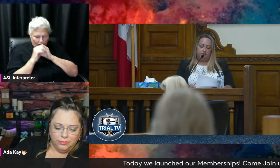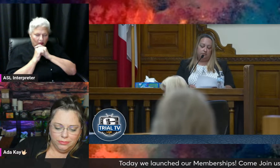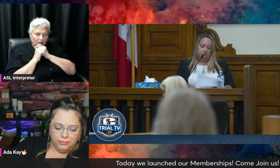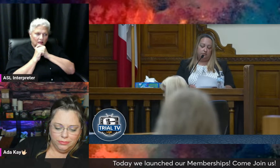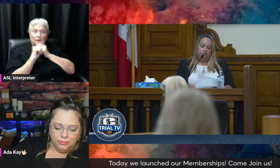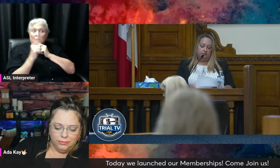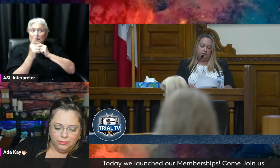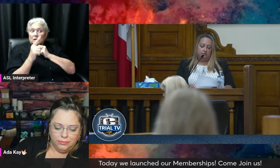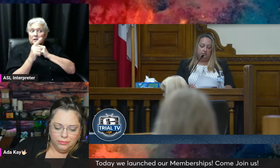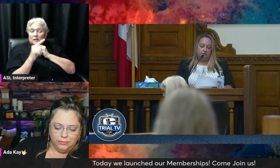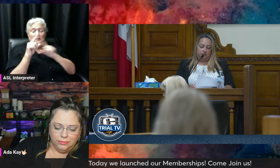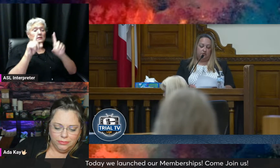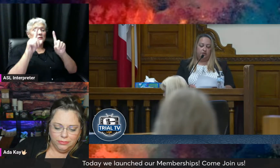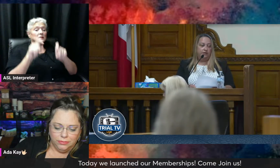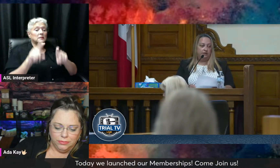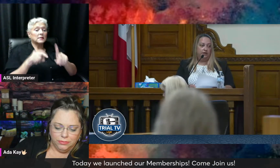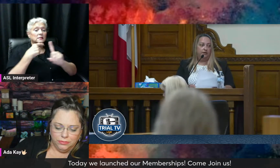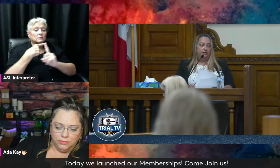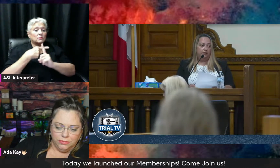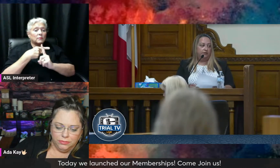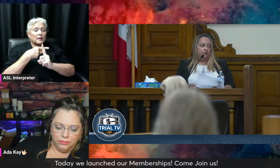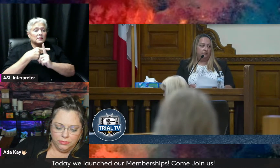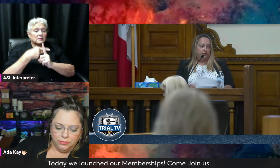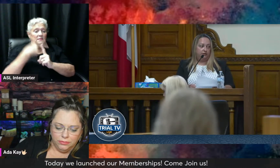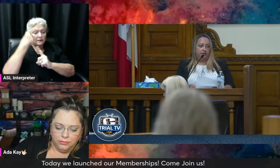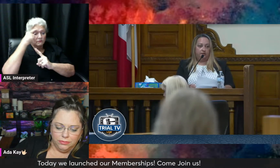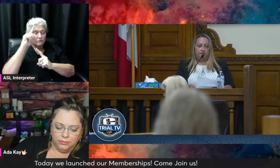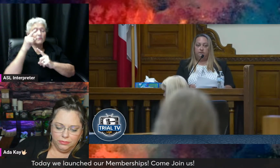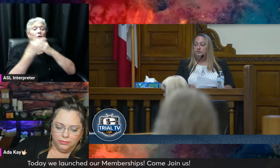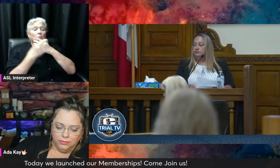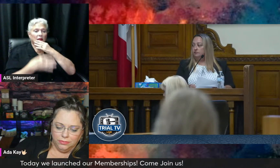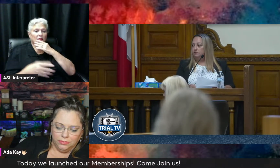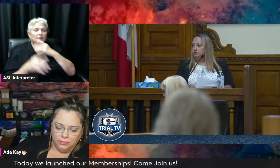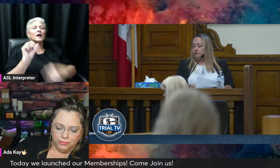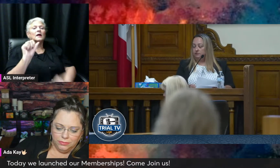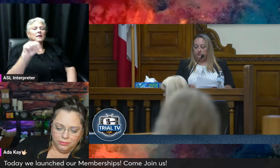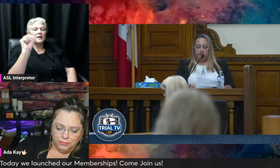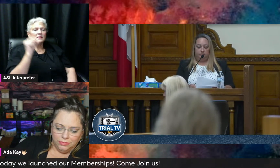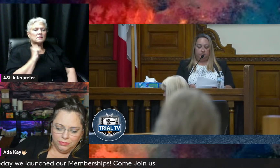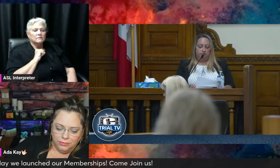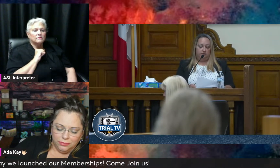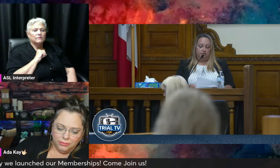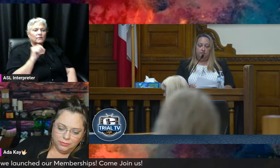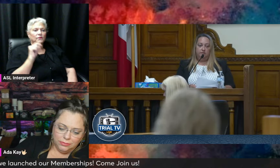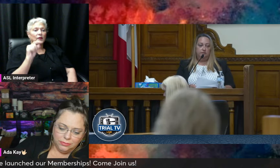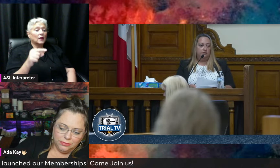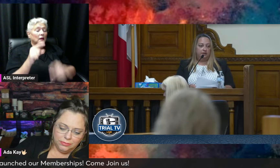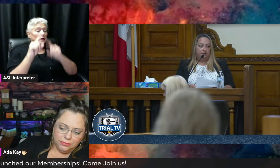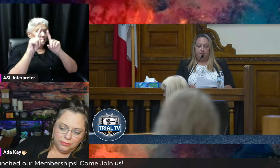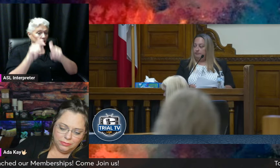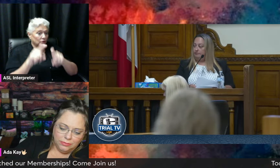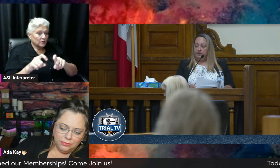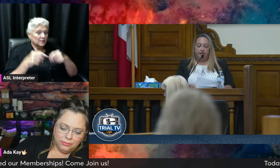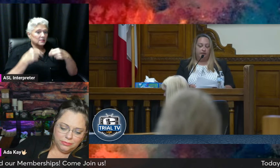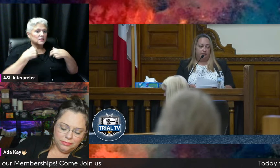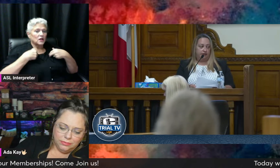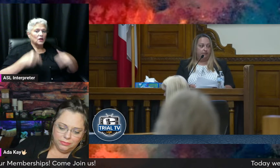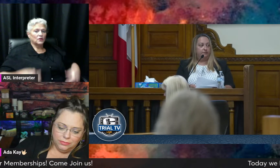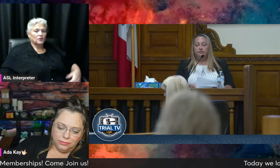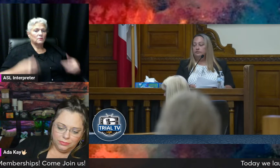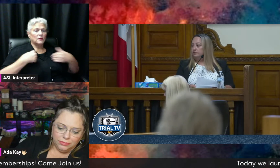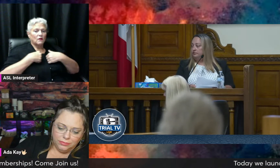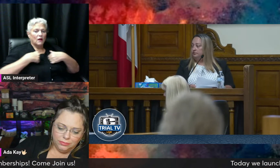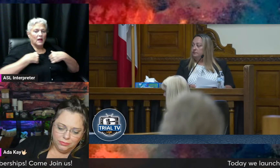screening test positive for blood? The screening indicated the presence of blood. Yes. Did you test whether or not that was human or animal blood? I did